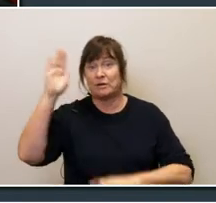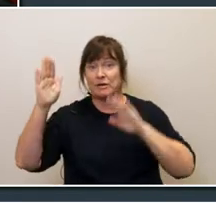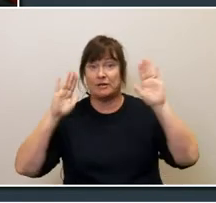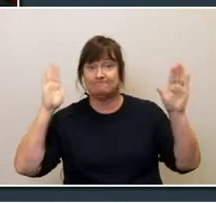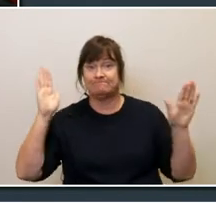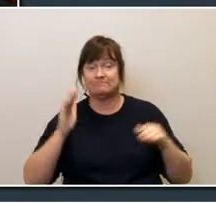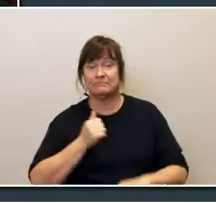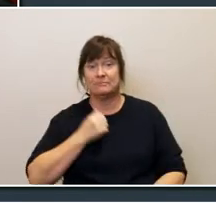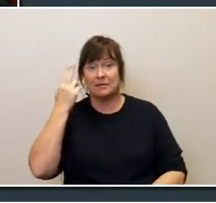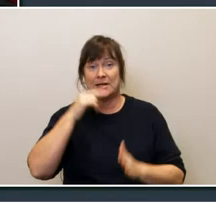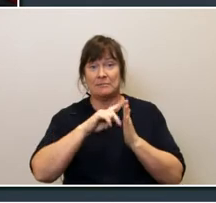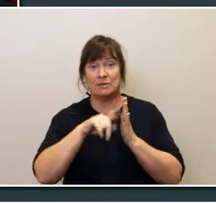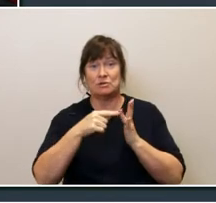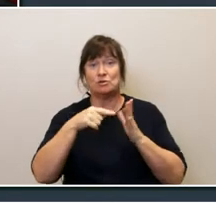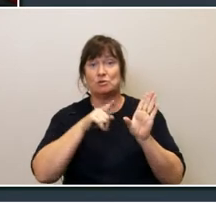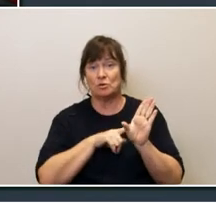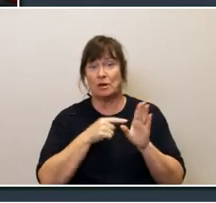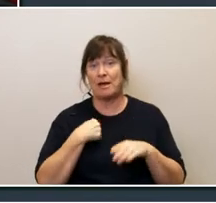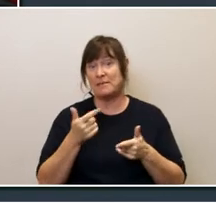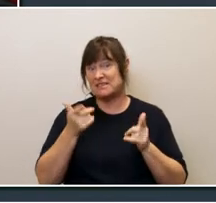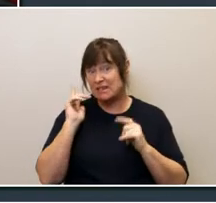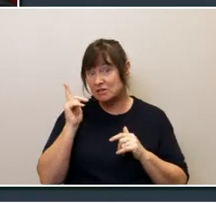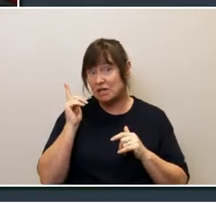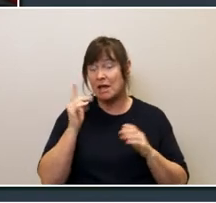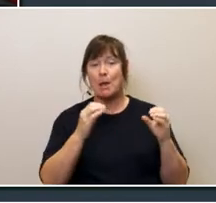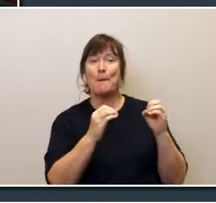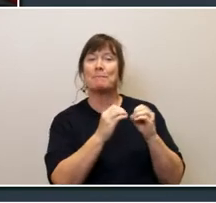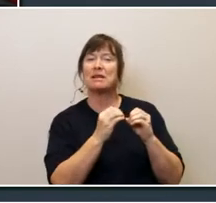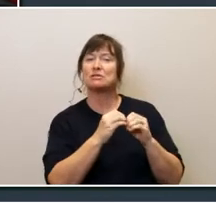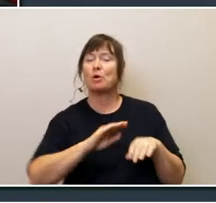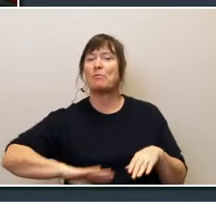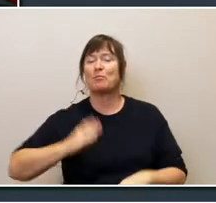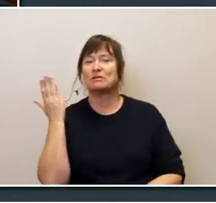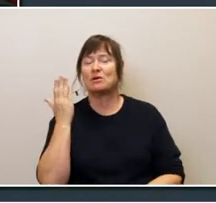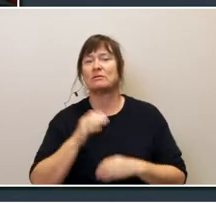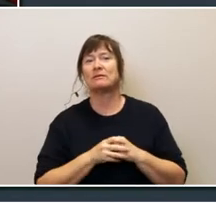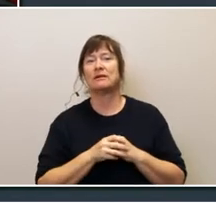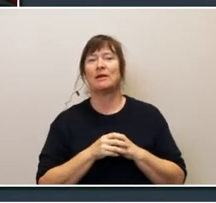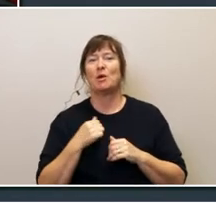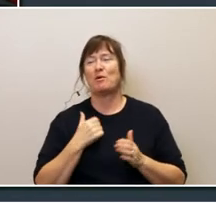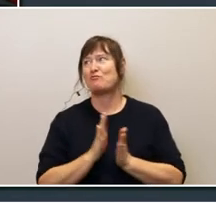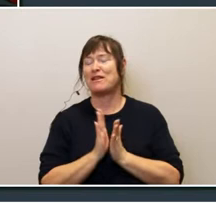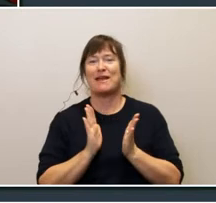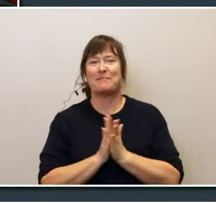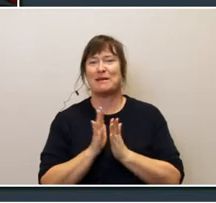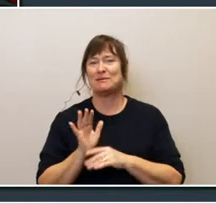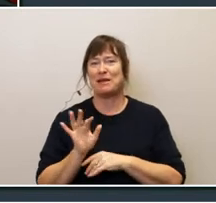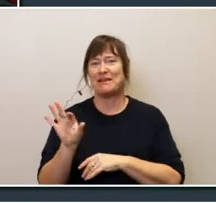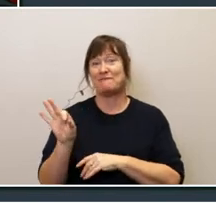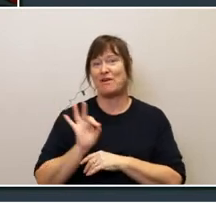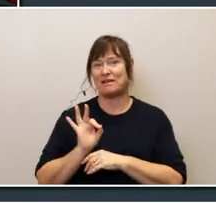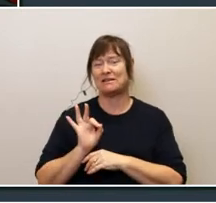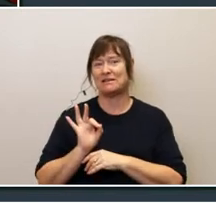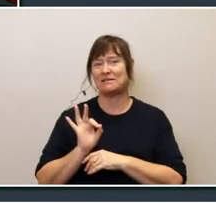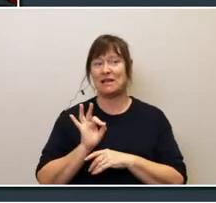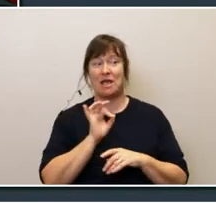Kia ora koutou. My name is Joy Markinie and I am a teacher down at Bledisloe Primary School. We were thrilled to be